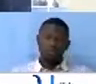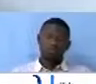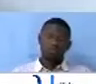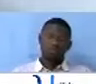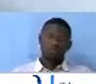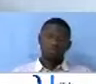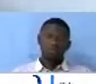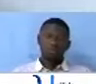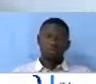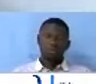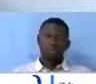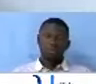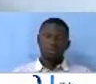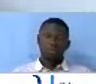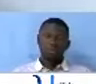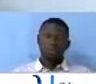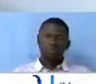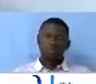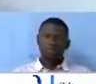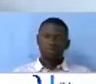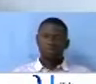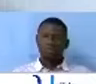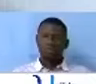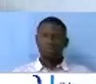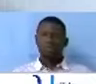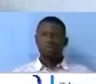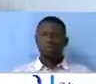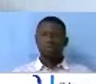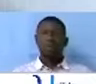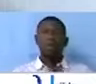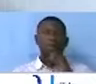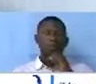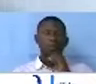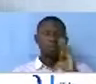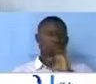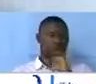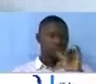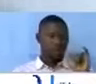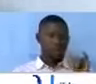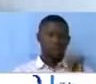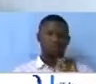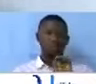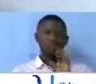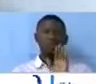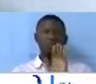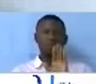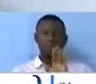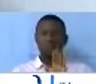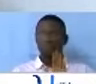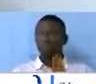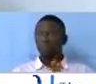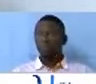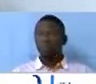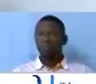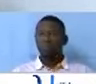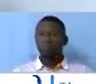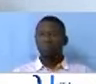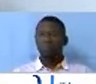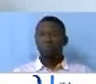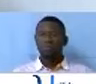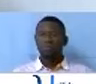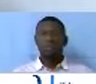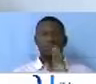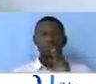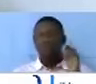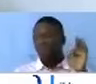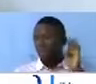I really respect this commission. If not, I would have given you an answer. Mr. Barry. No. Mr. Barry. No. Just, I told could you kindly